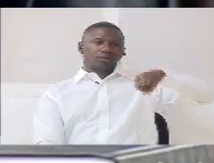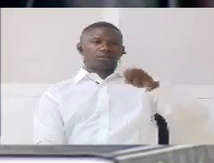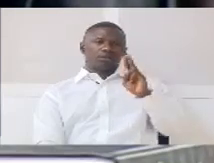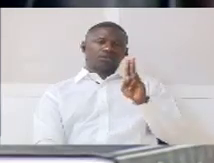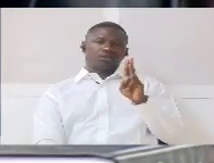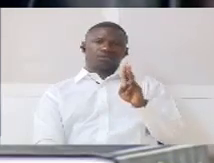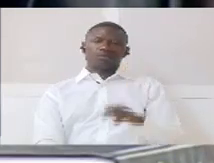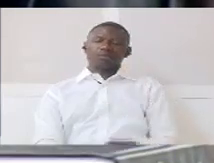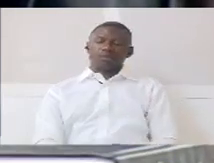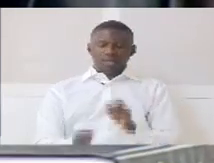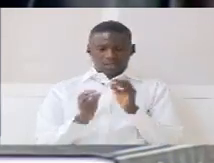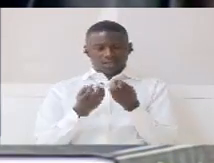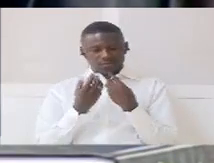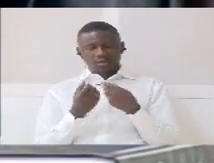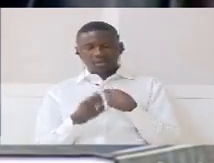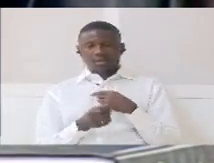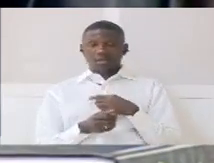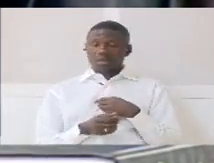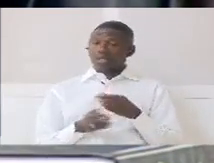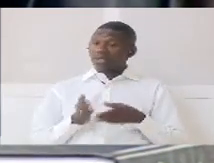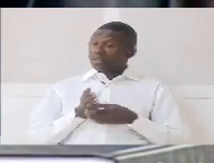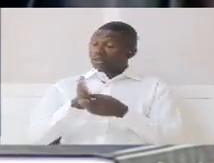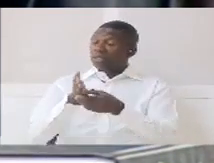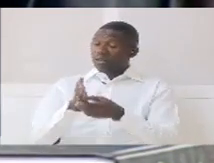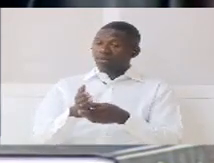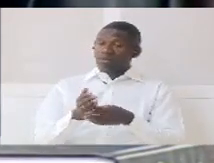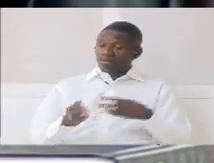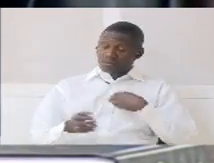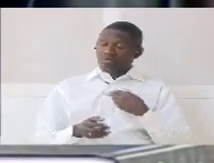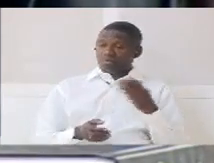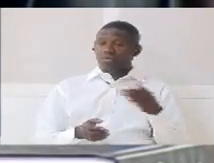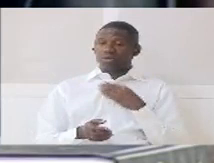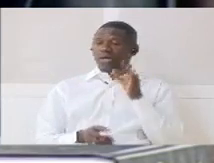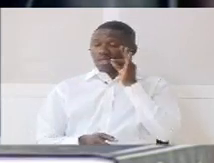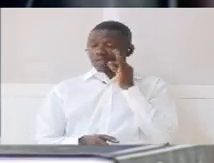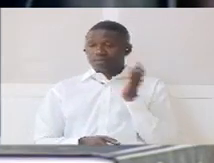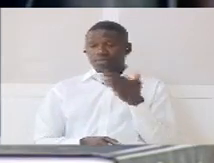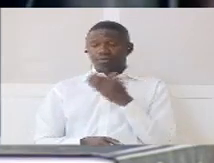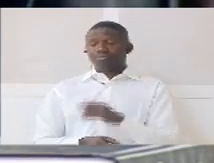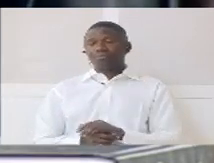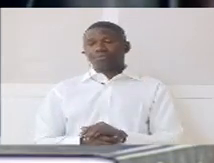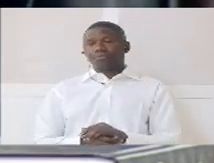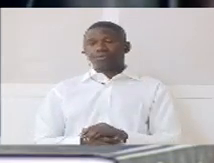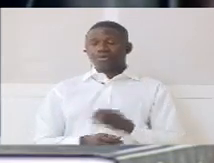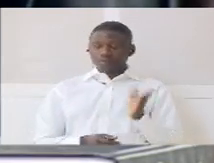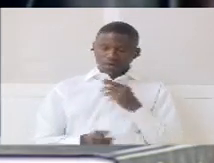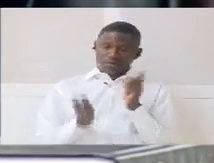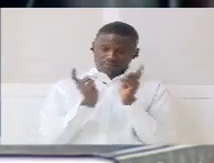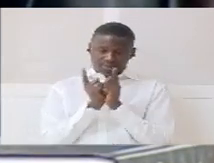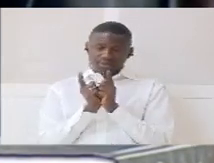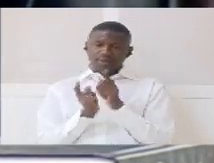Akonyoko DG Kongatandam. Said to me that DG wants me to answer to him. Natata. I went